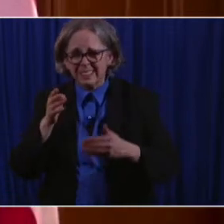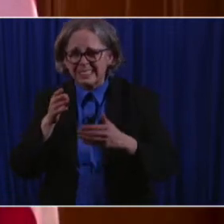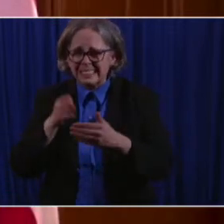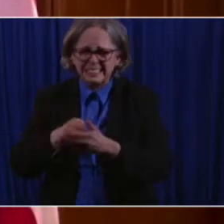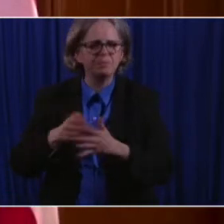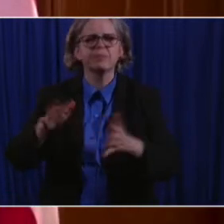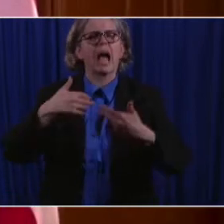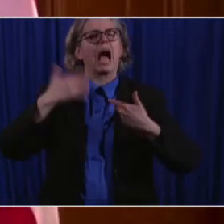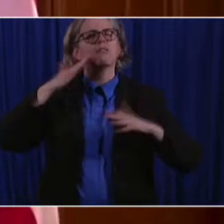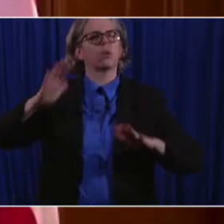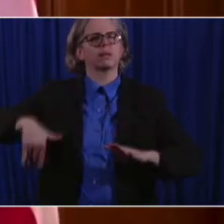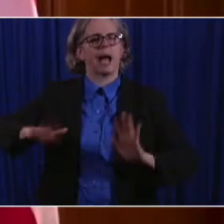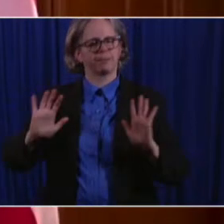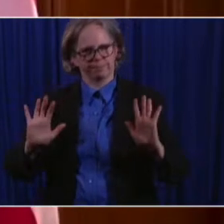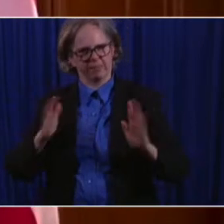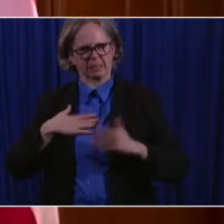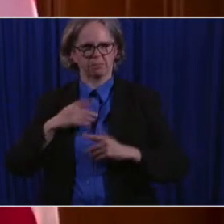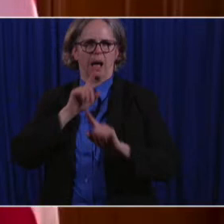certainly don't